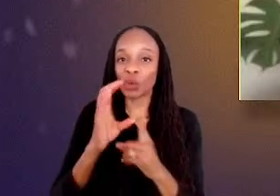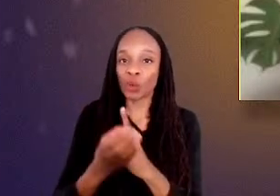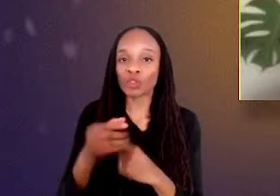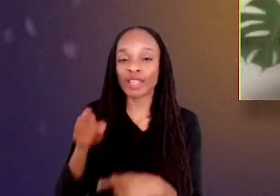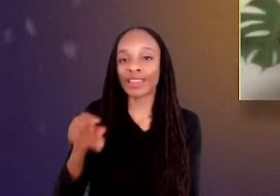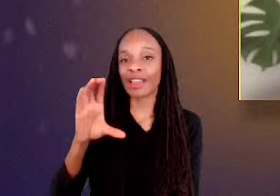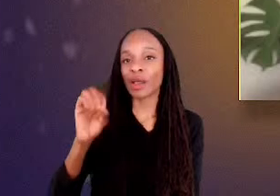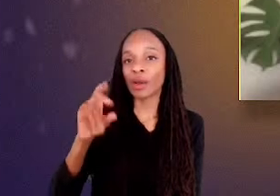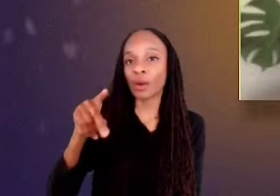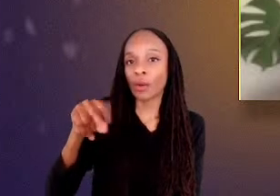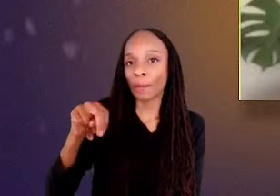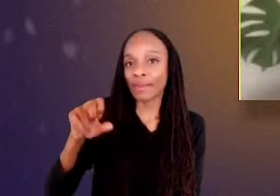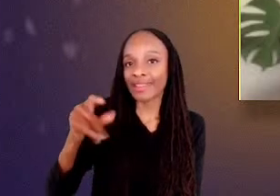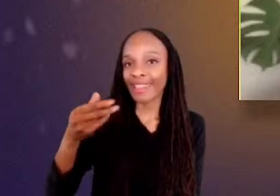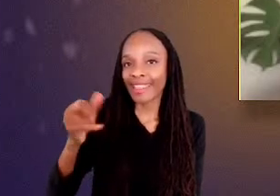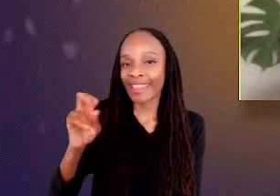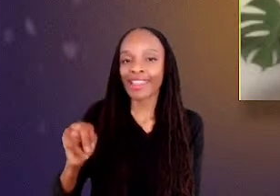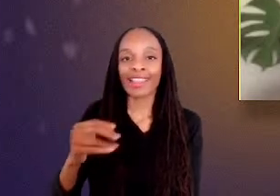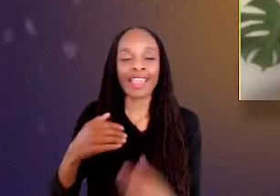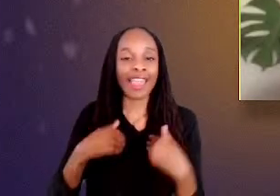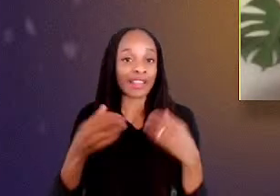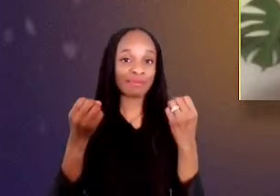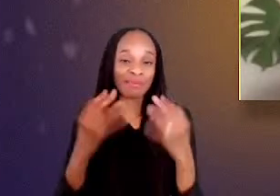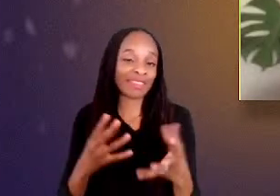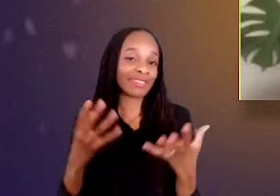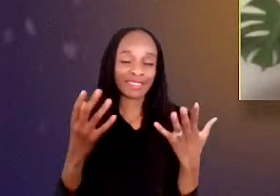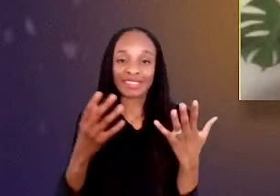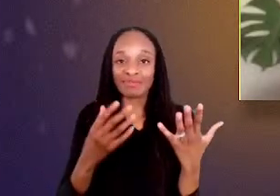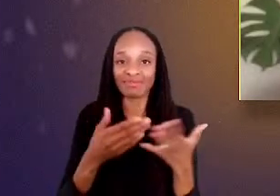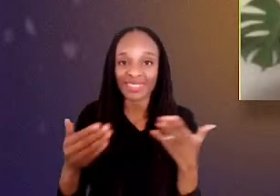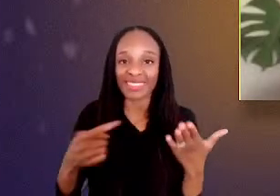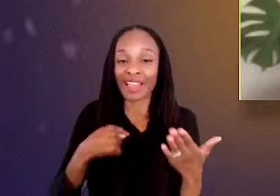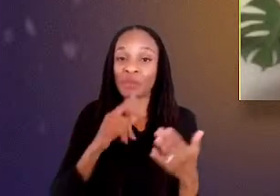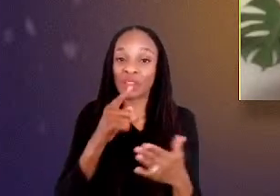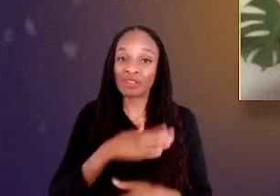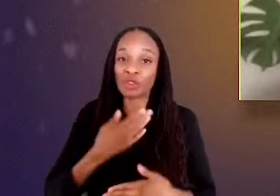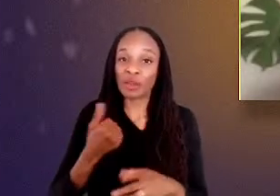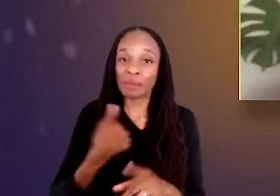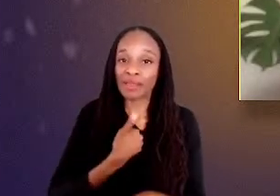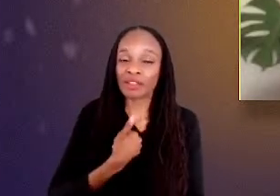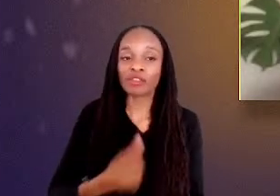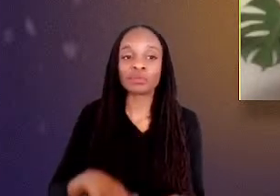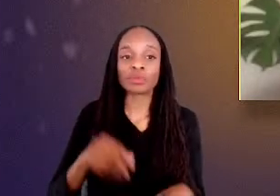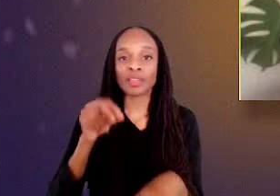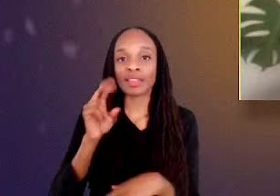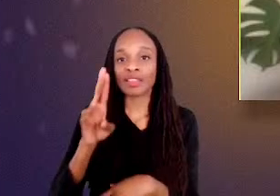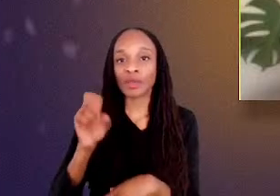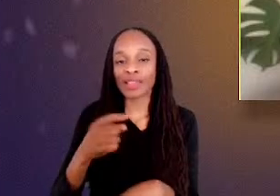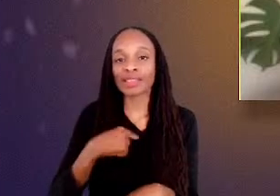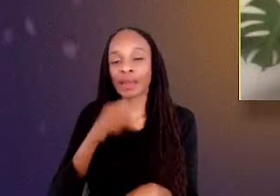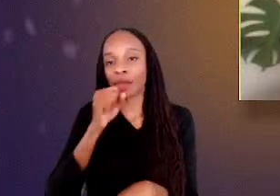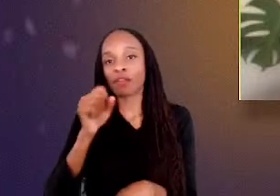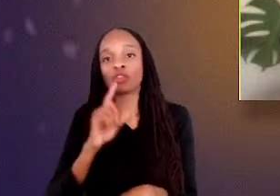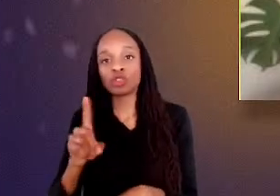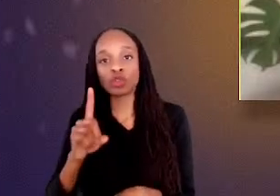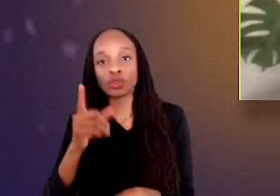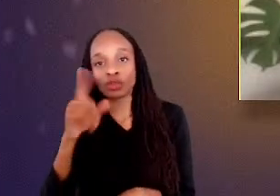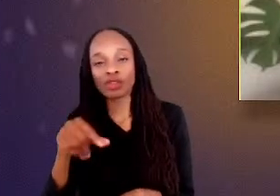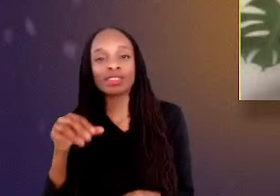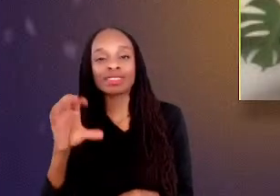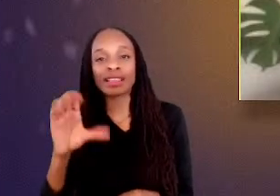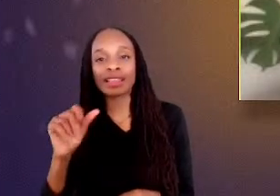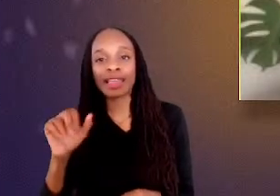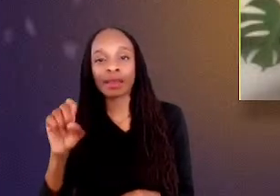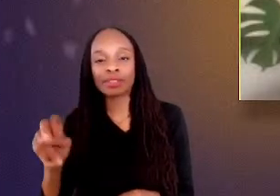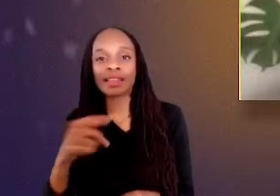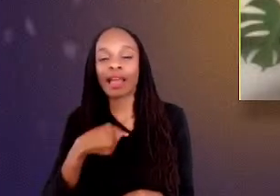of cinemas and tons of audiences. I had a great time. In the United States, I love True False, Camden. Really loved Big Sky.